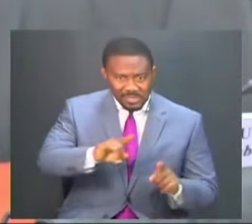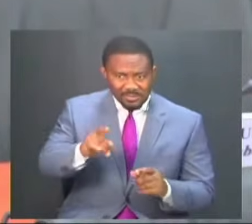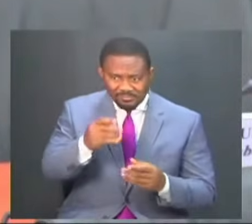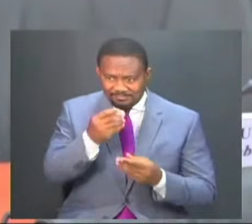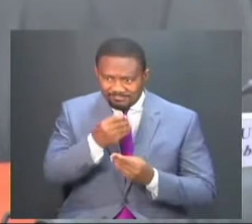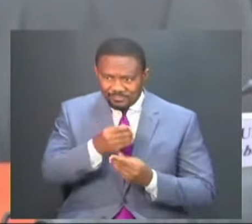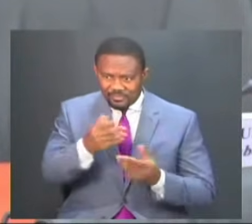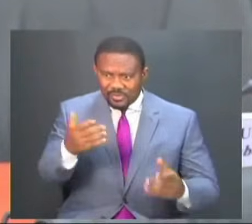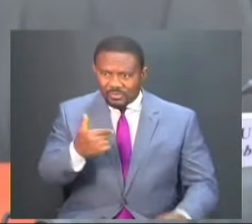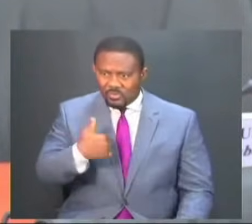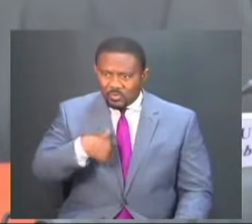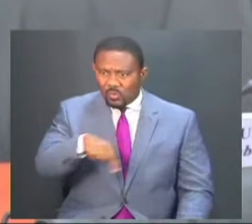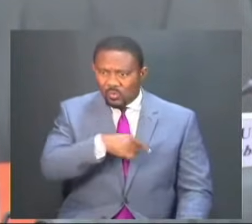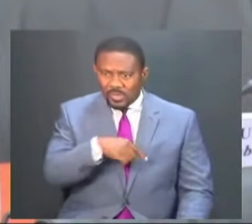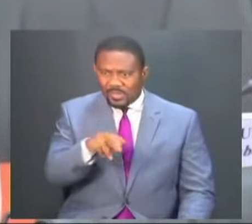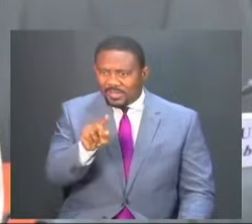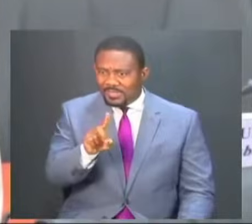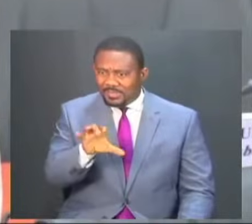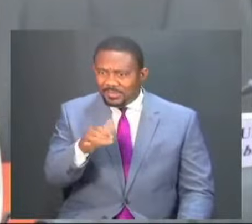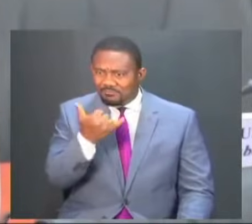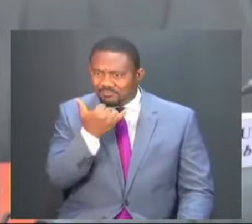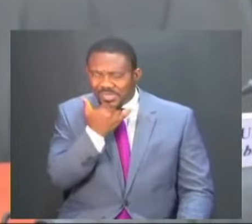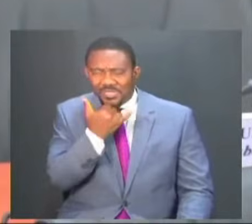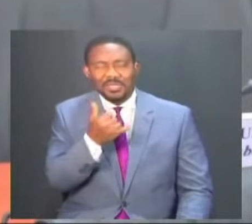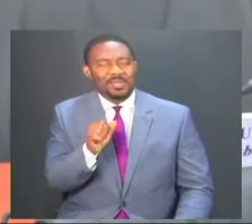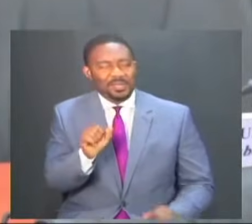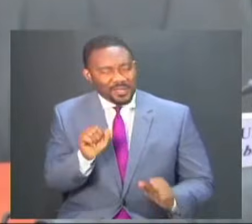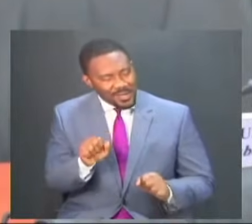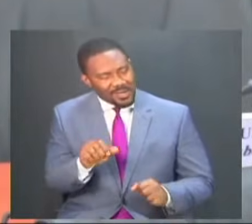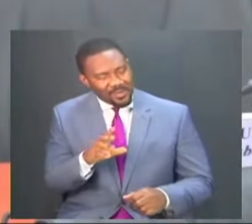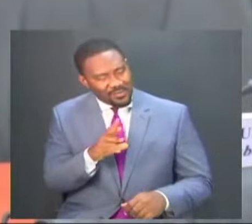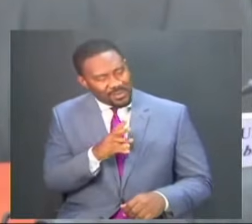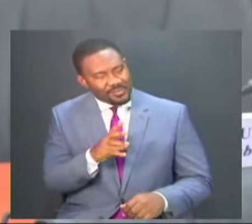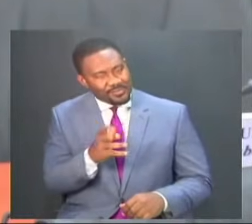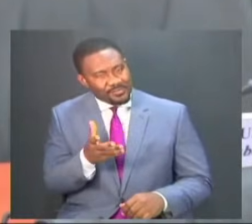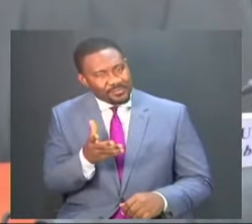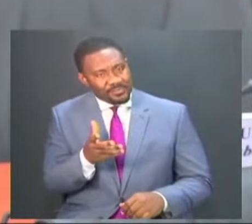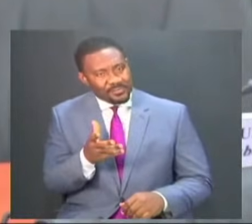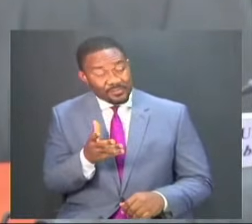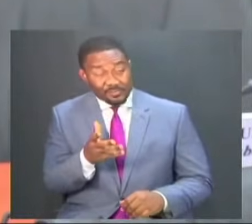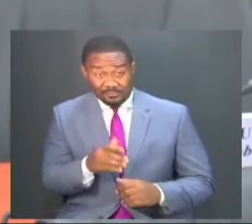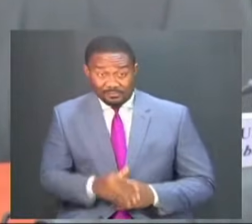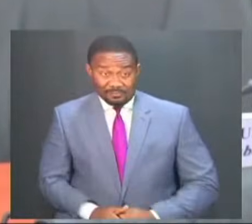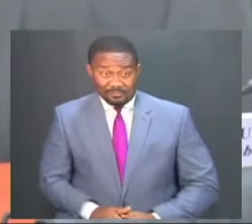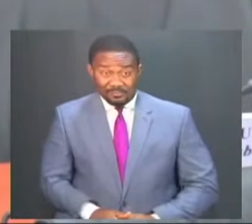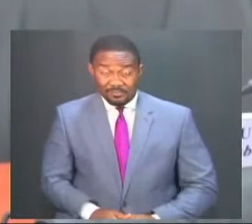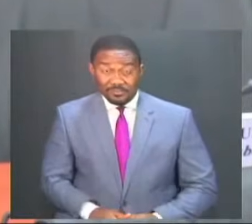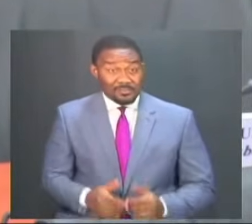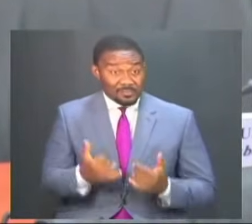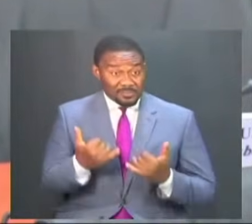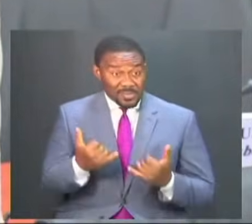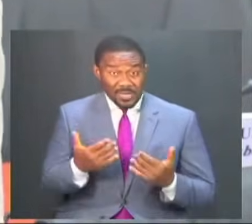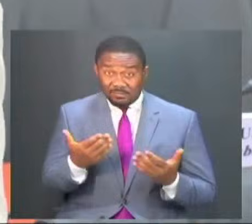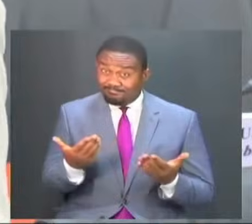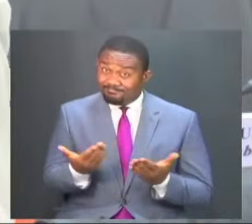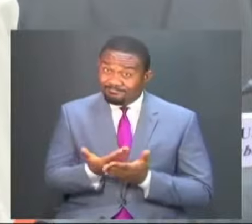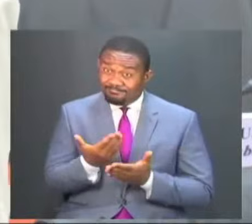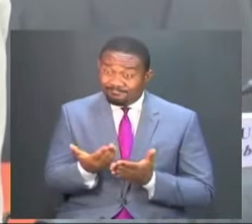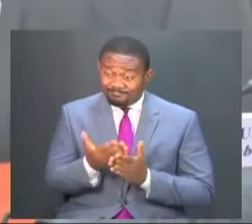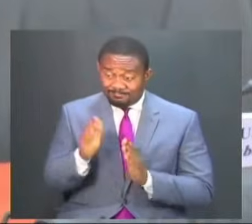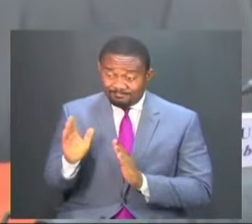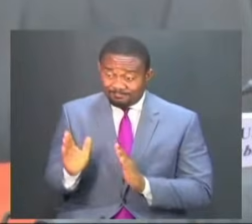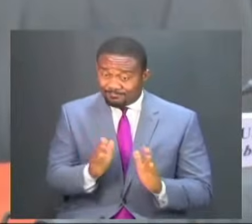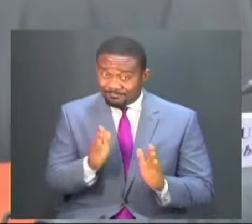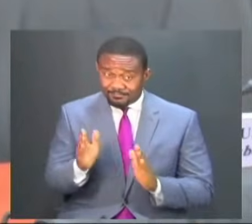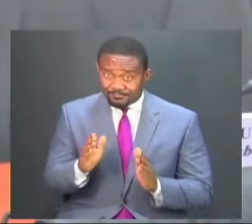time Ghanaians understand that the new order is coming to town. And the order is that every community that